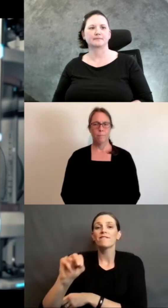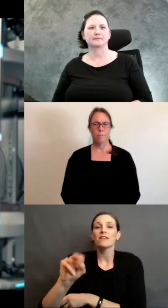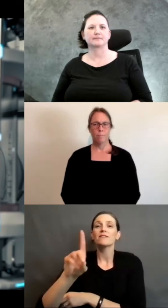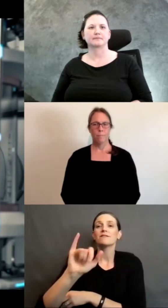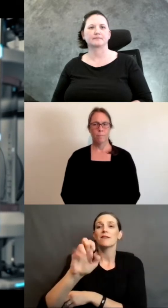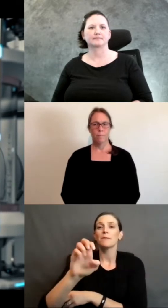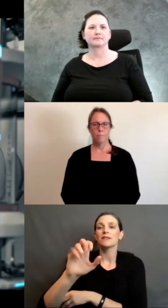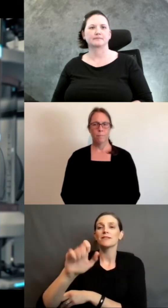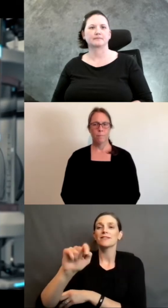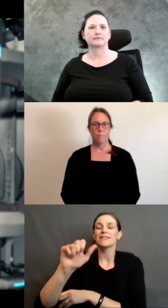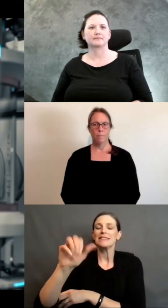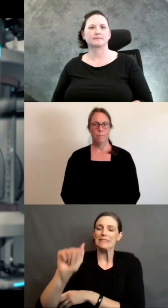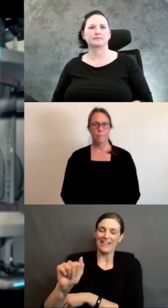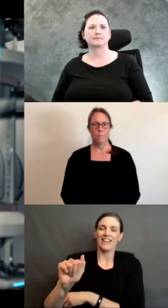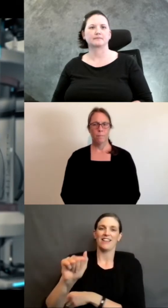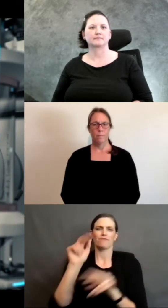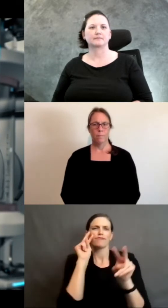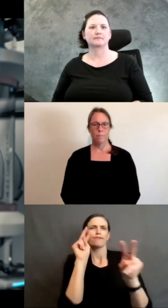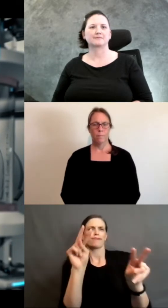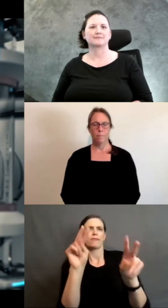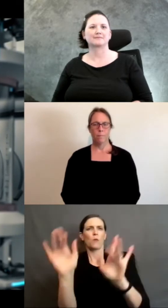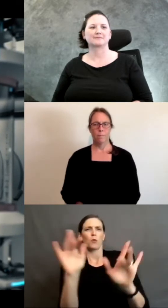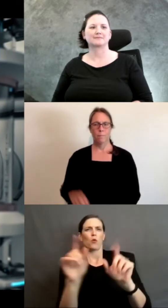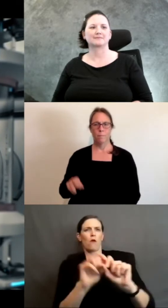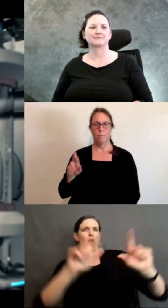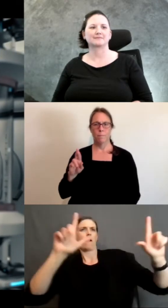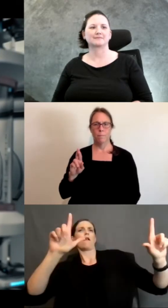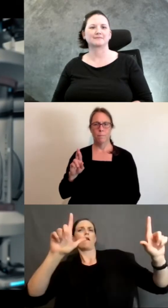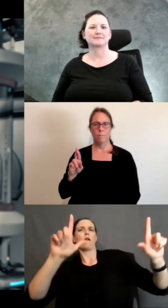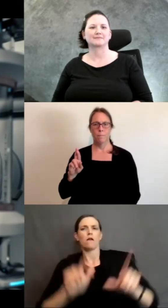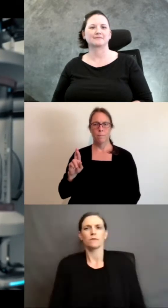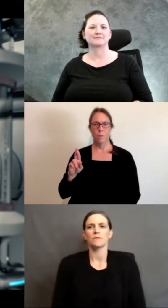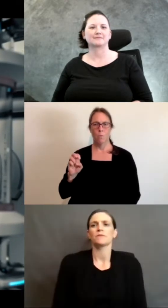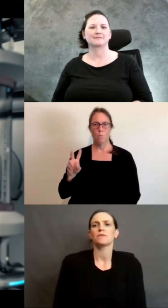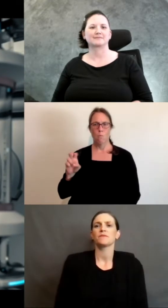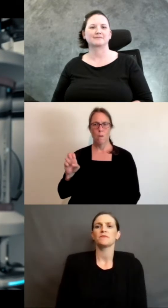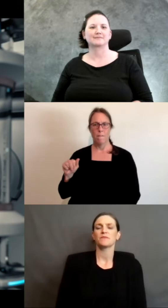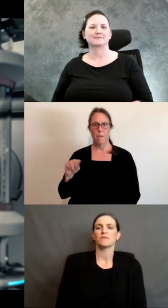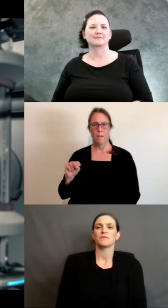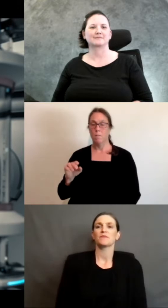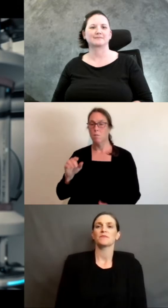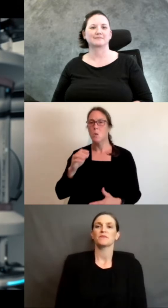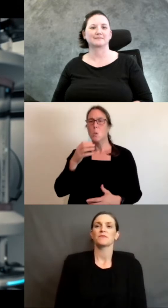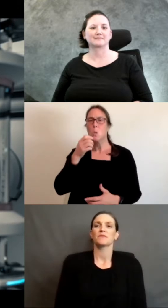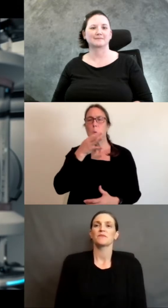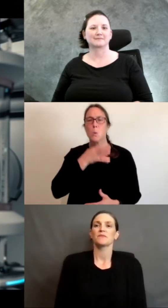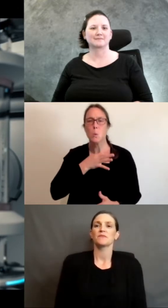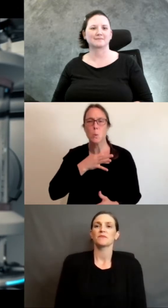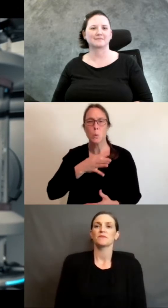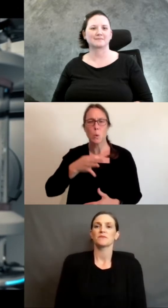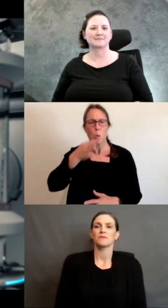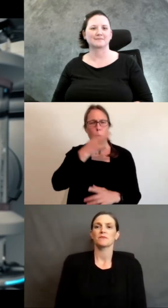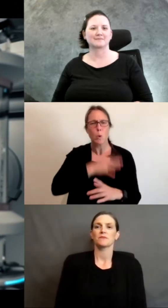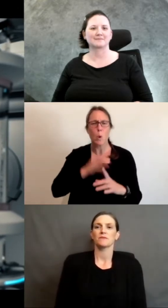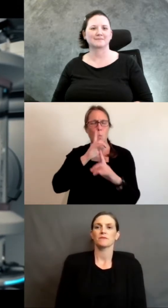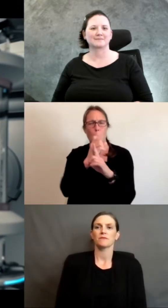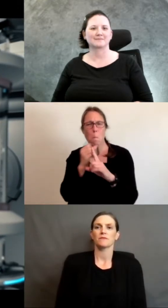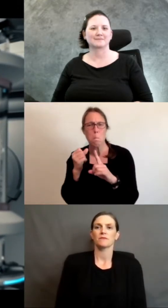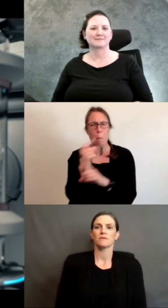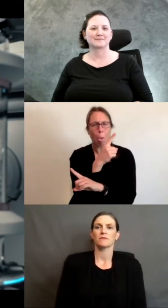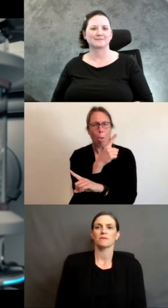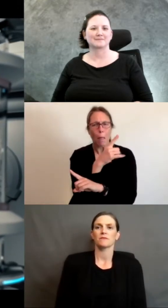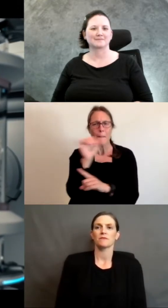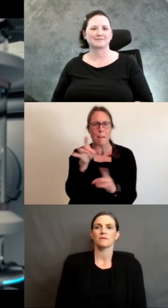monitor. In mere minutes, we will derail this futile attempt at